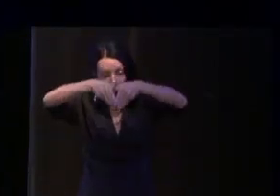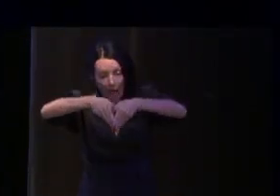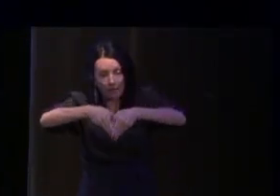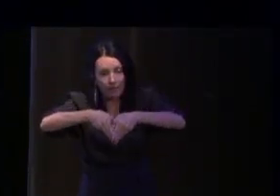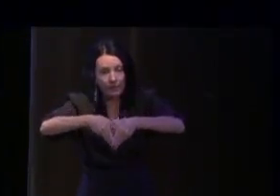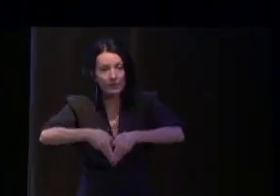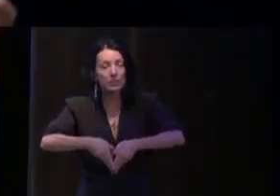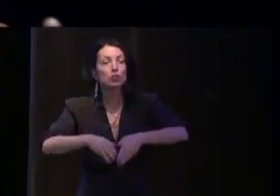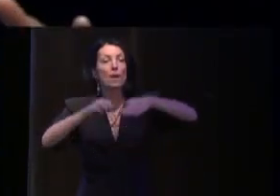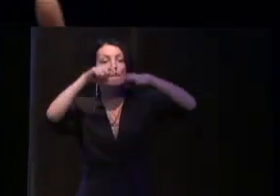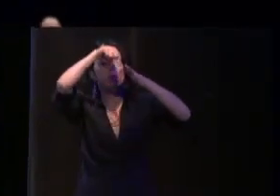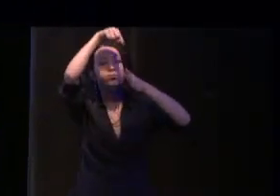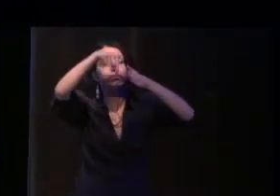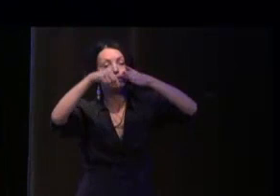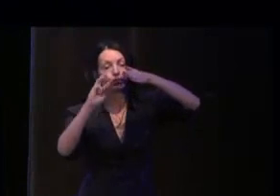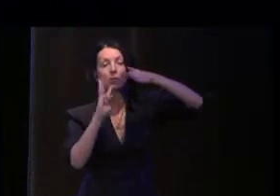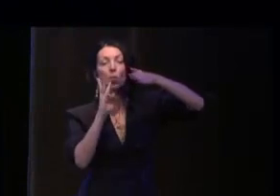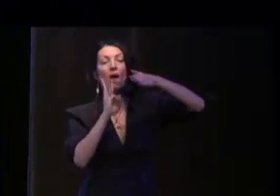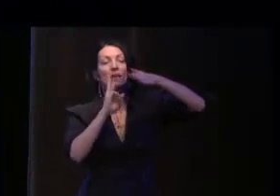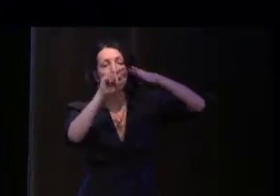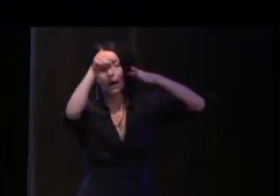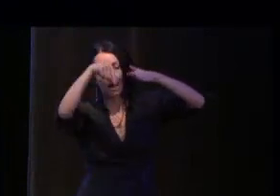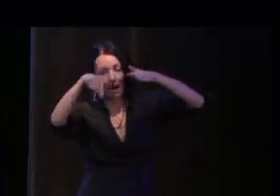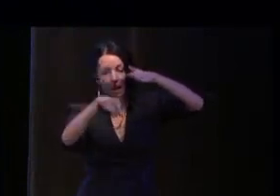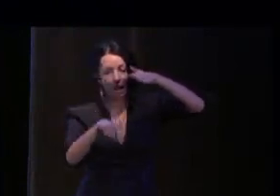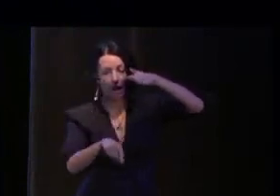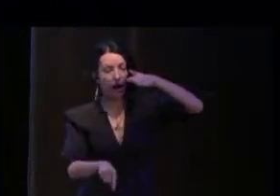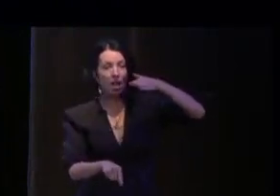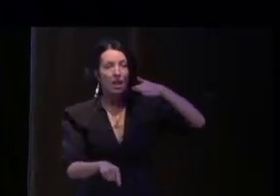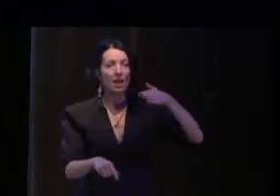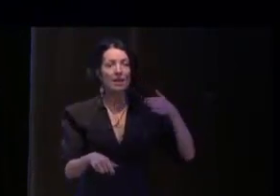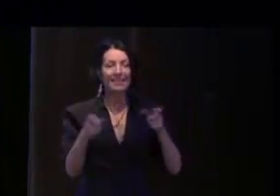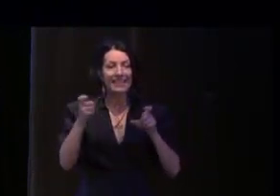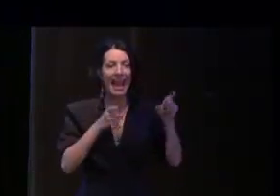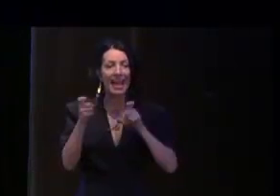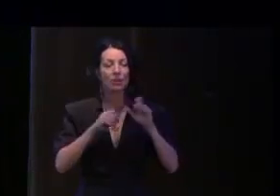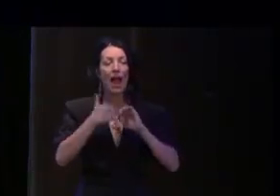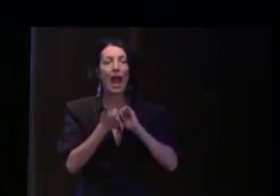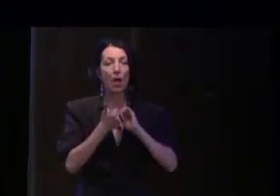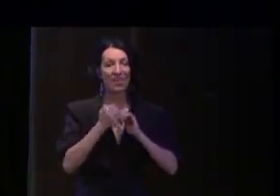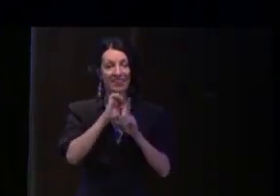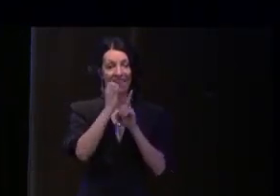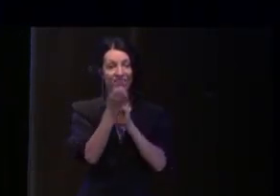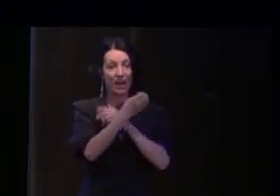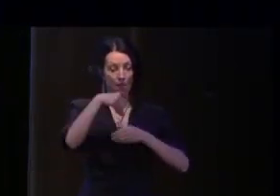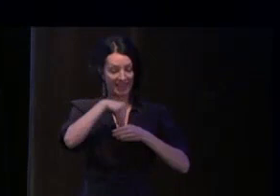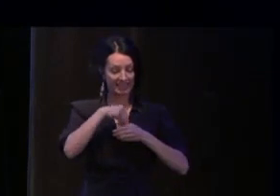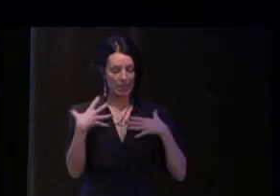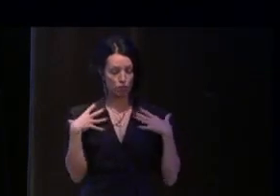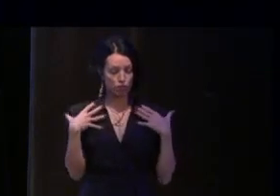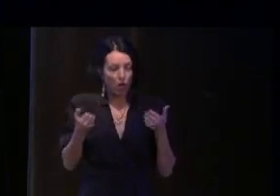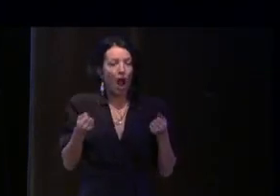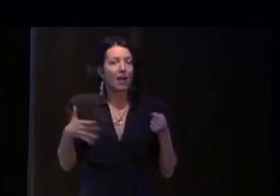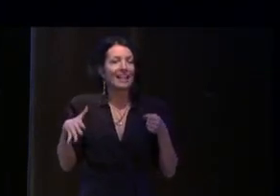deep into the ocean, and they are not squashed or crushed because the environment inside is strong